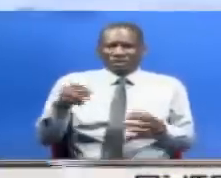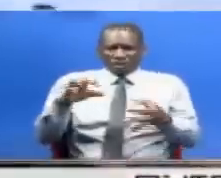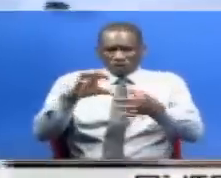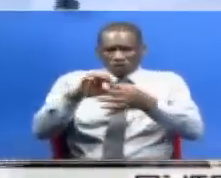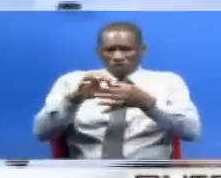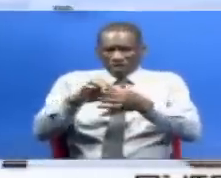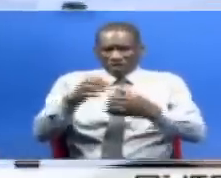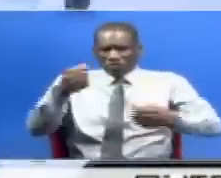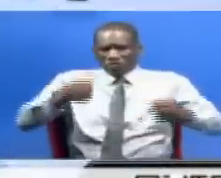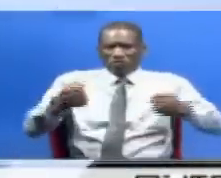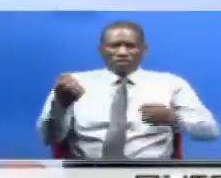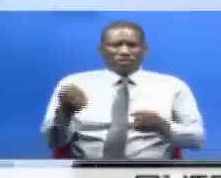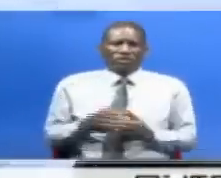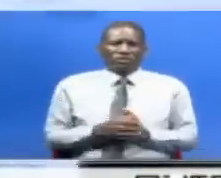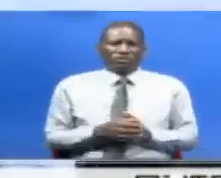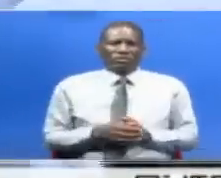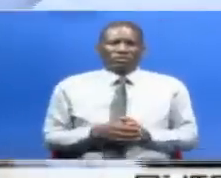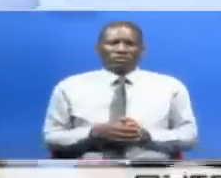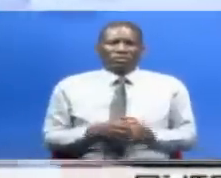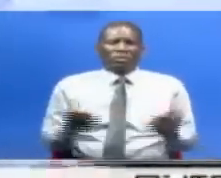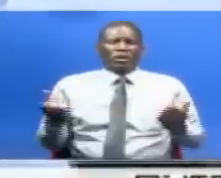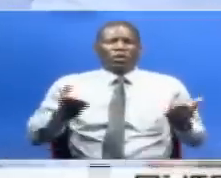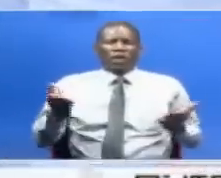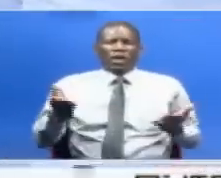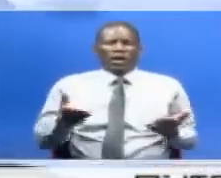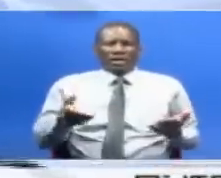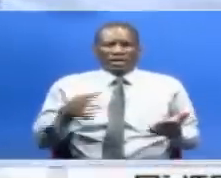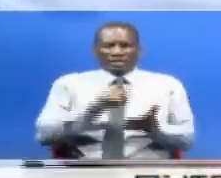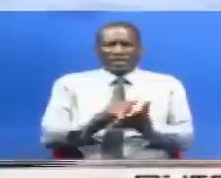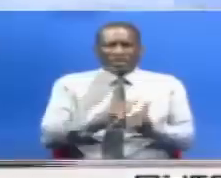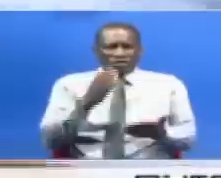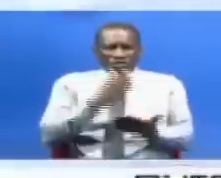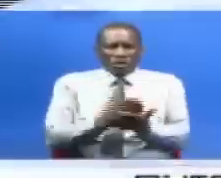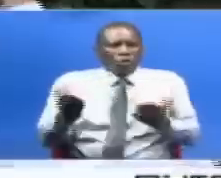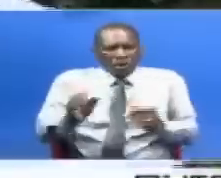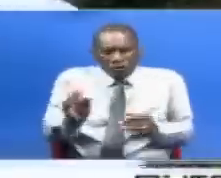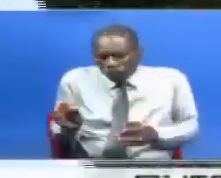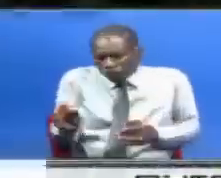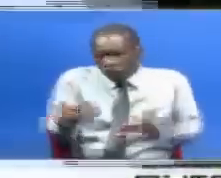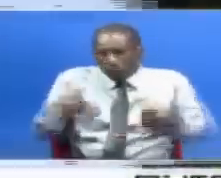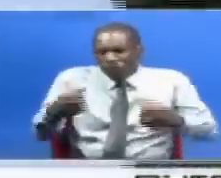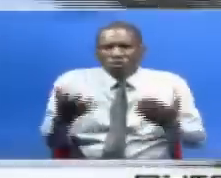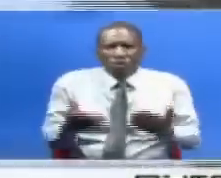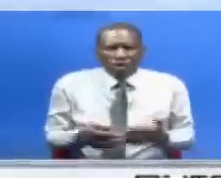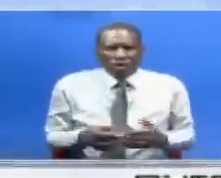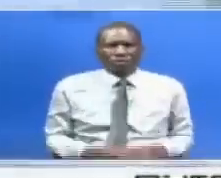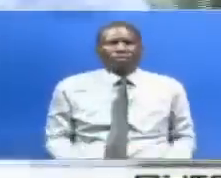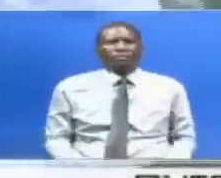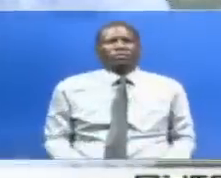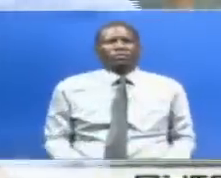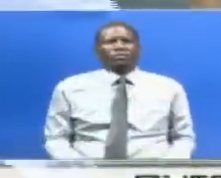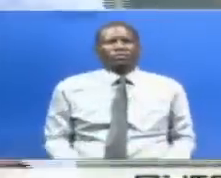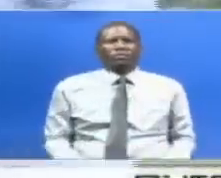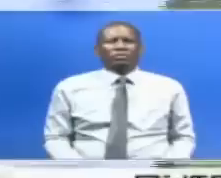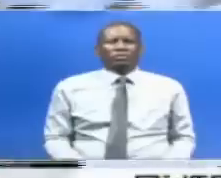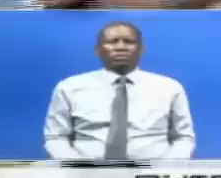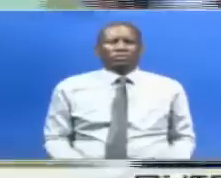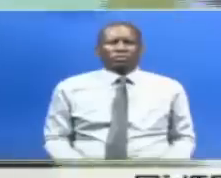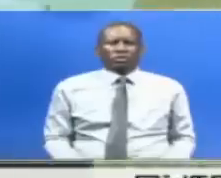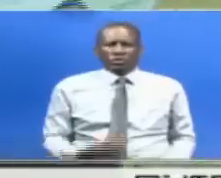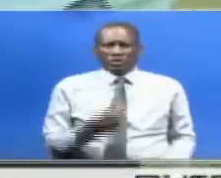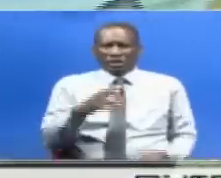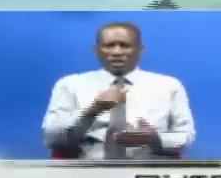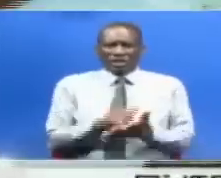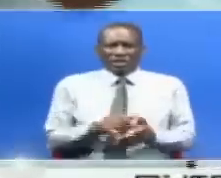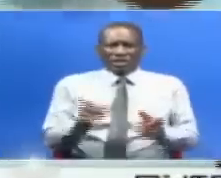to the car. But where is it really? Where is it? Follow me. You will notice that it